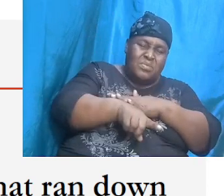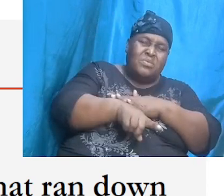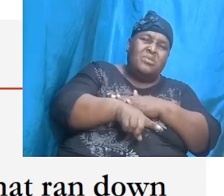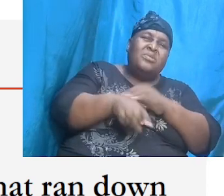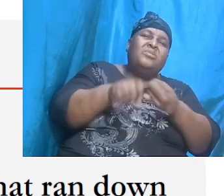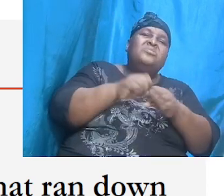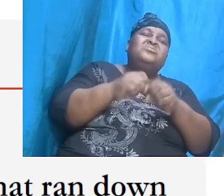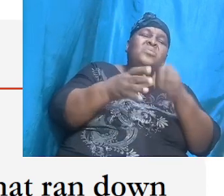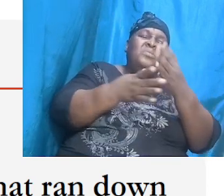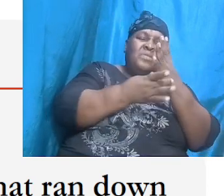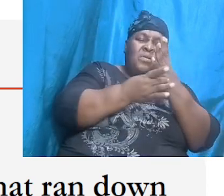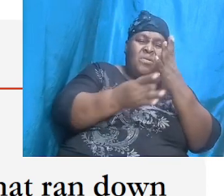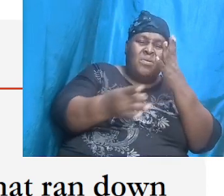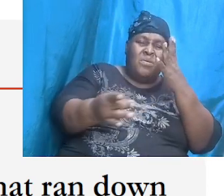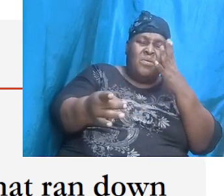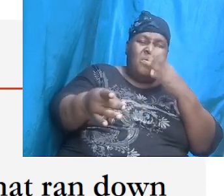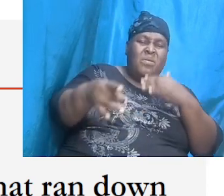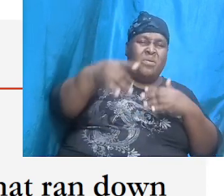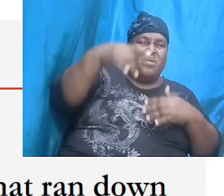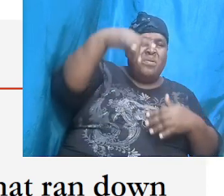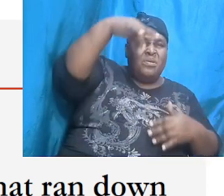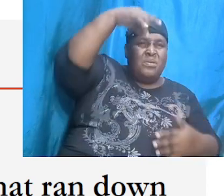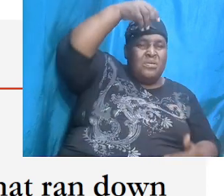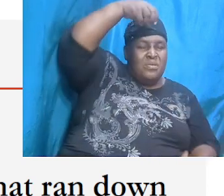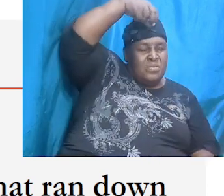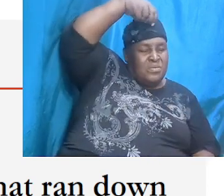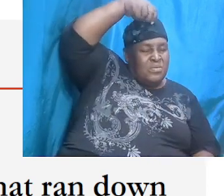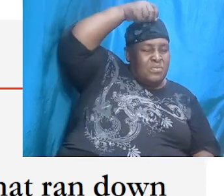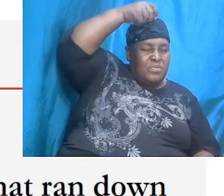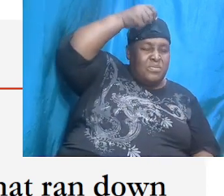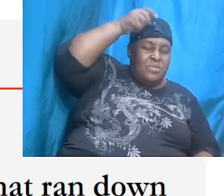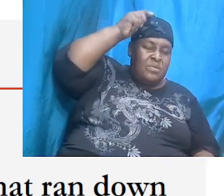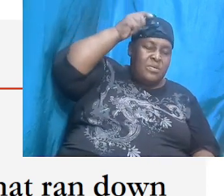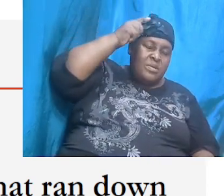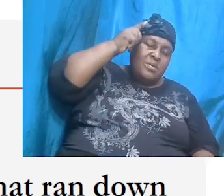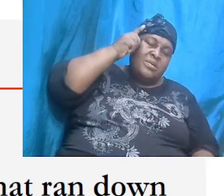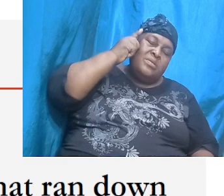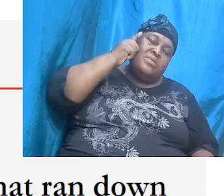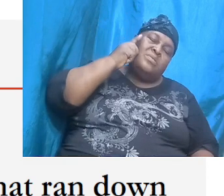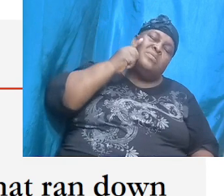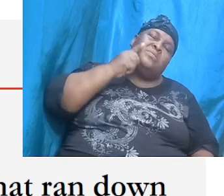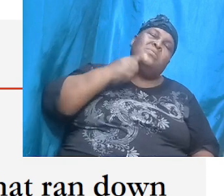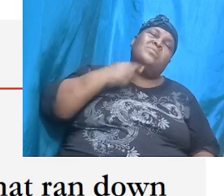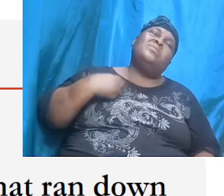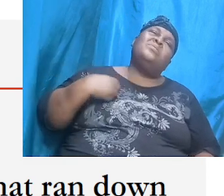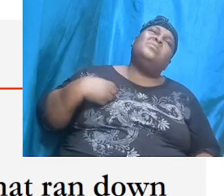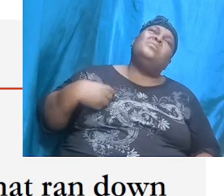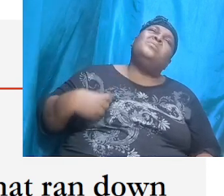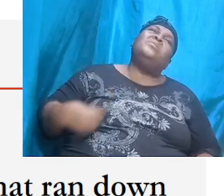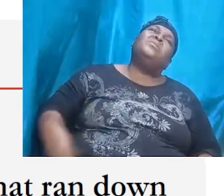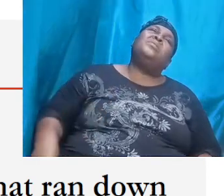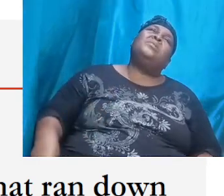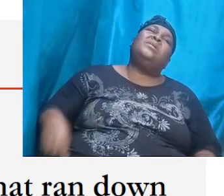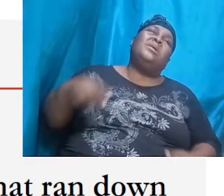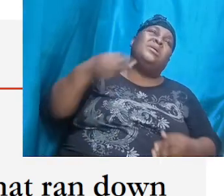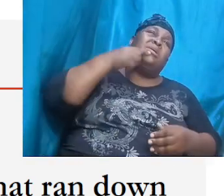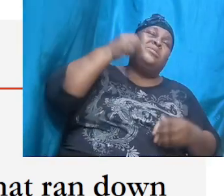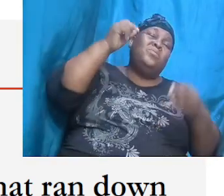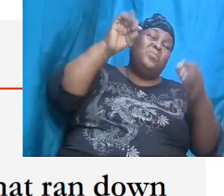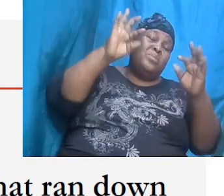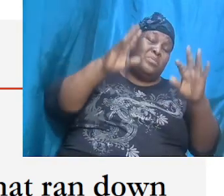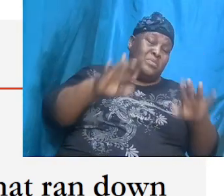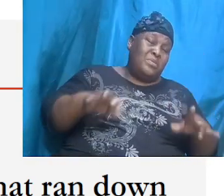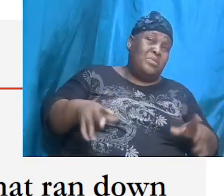oil ran down from Aaron's head to his garment, and the dew also came down from the mountain. Amen.